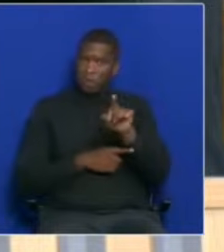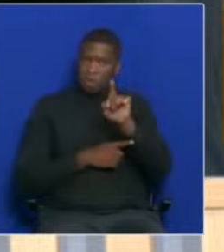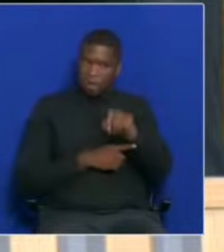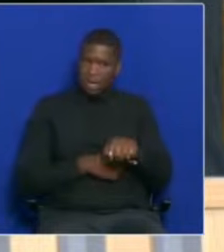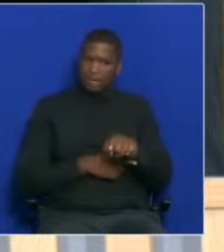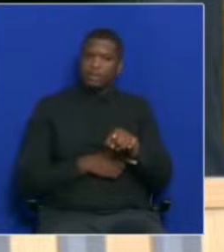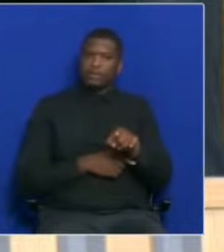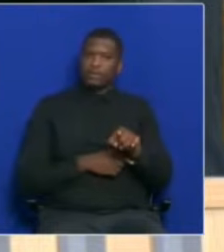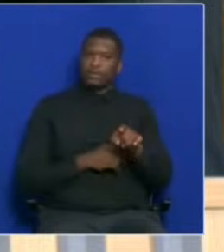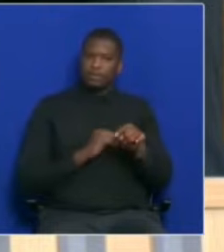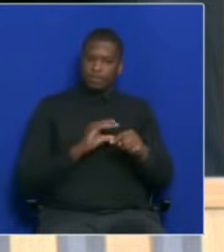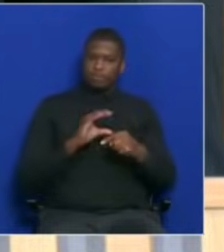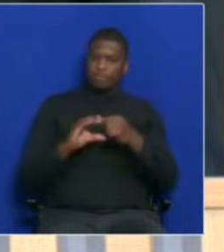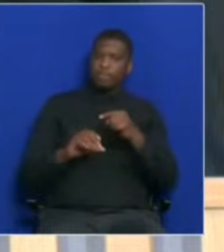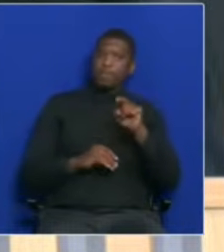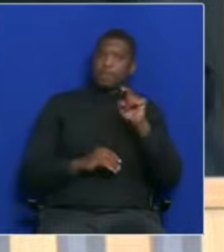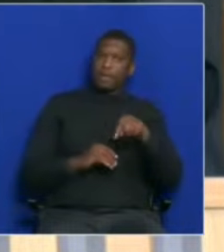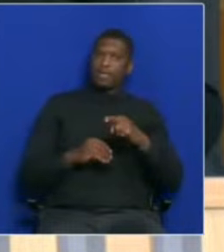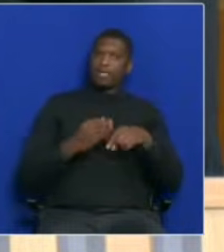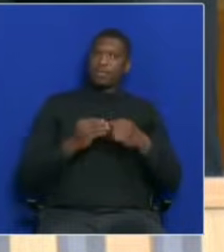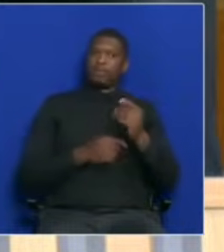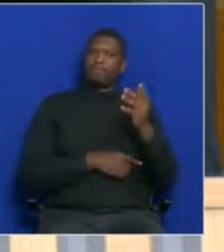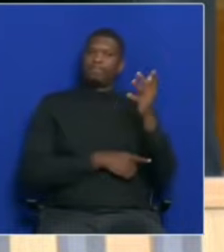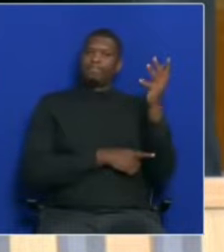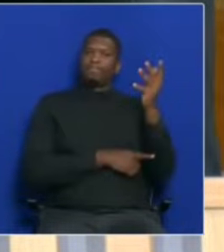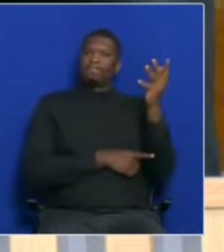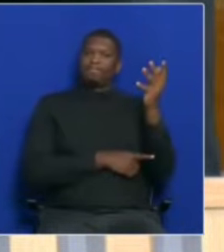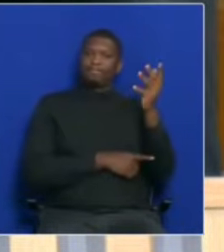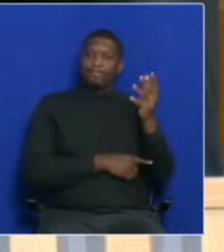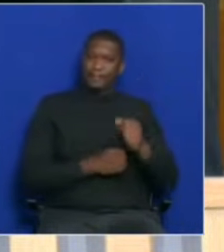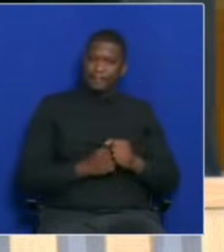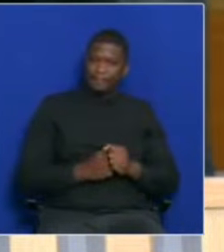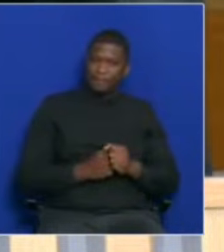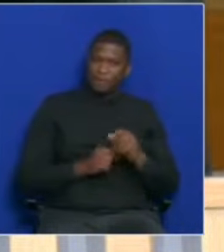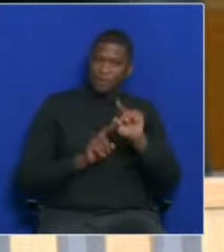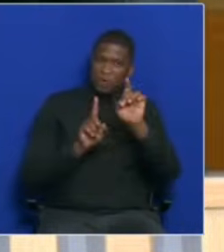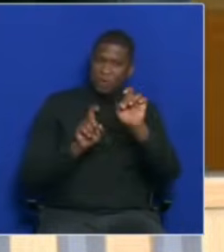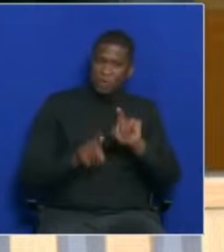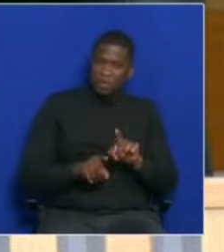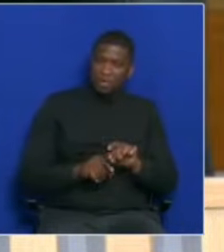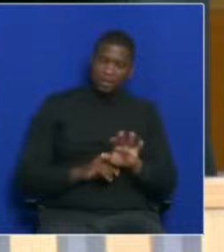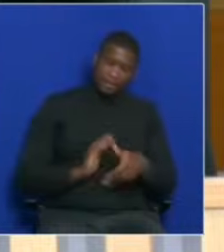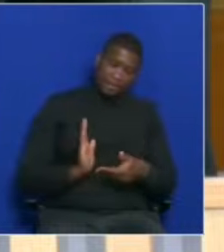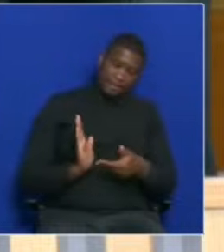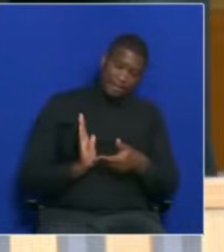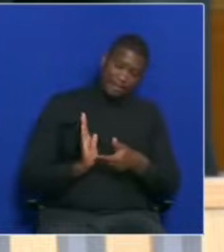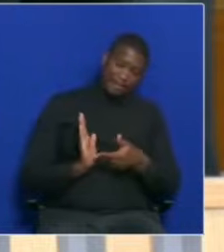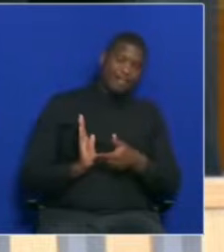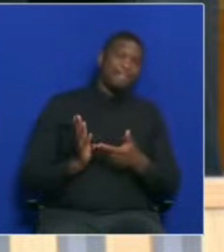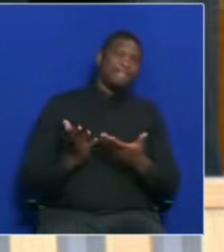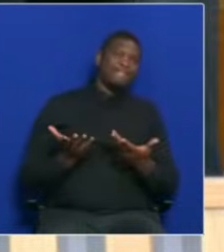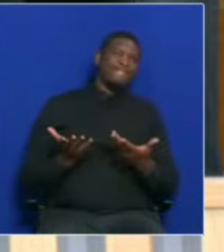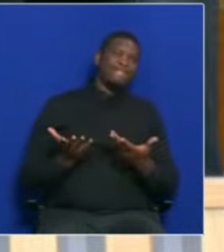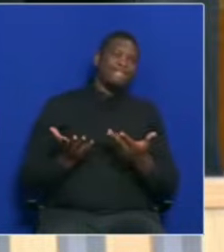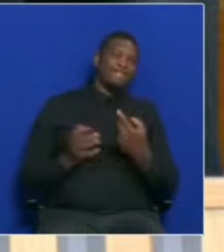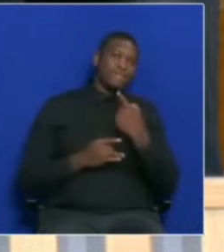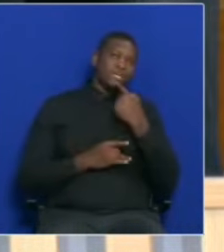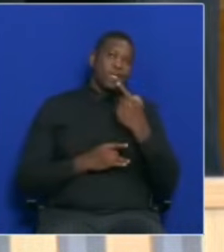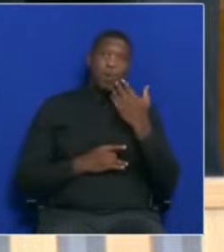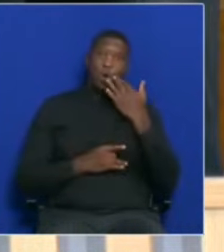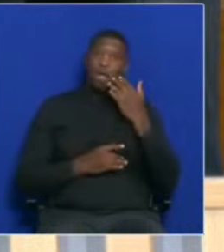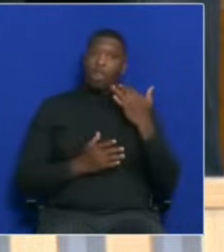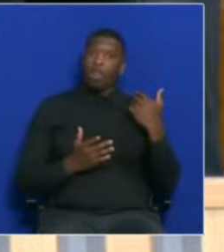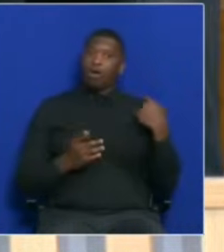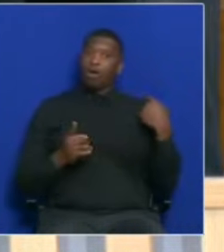emailed about a presentation. What it suggests is that at this point,